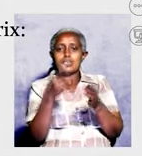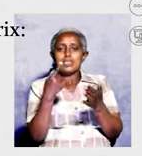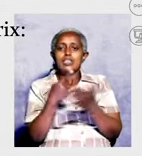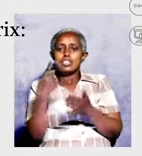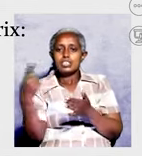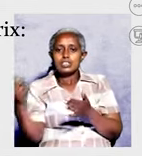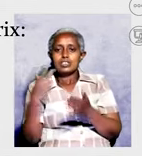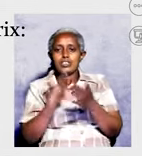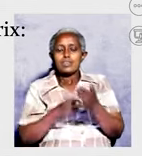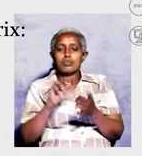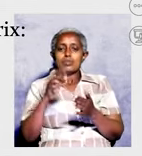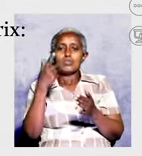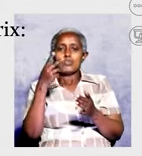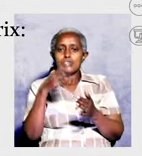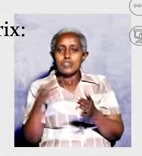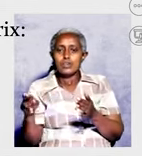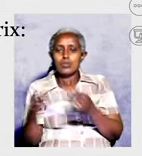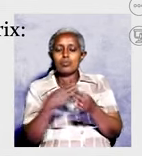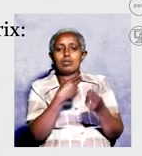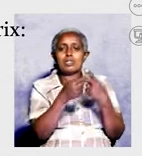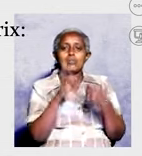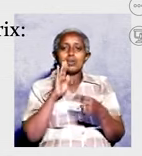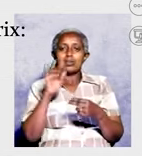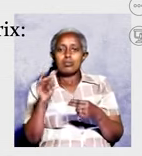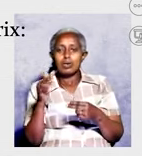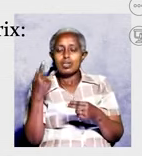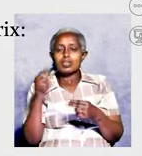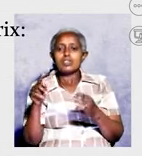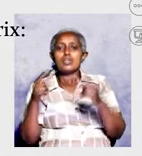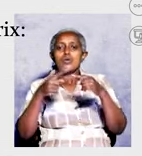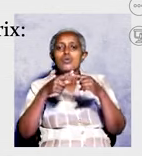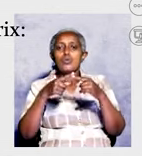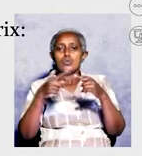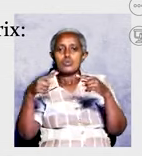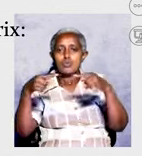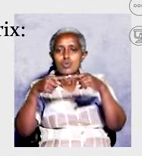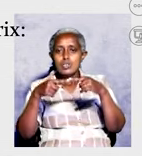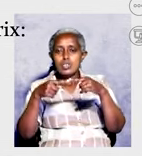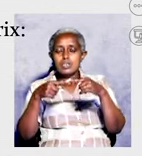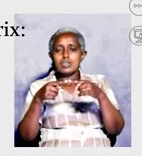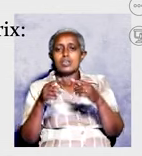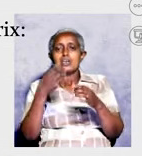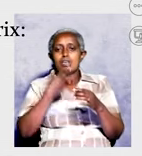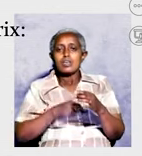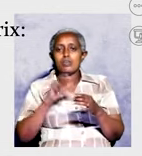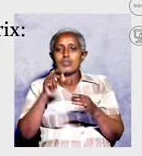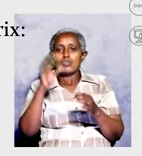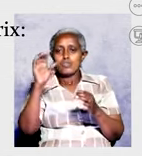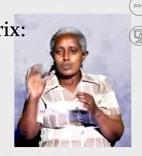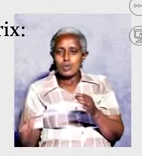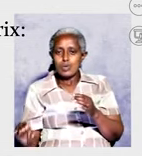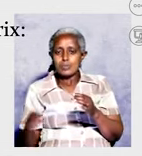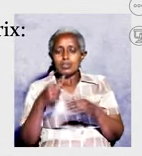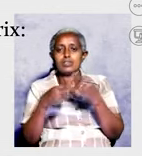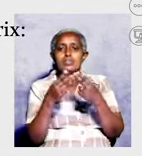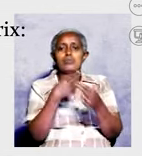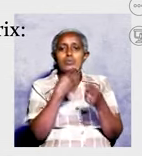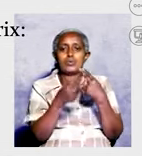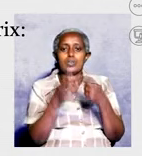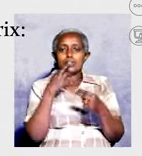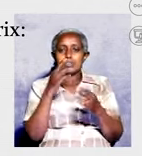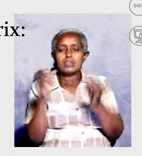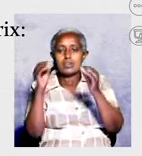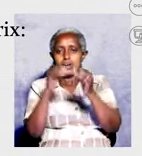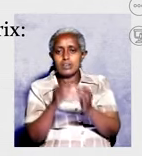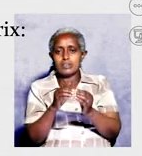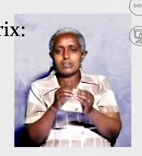each element of the row is multiplied by the corresponding element of the column, and then the products are